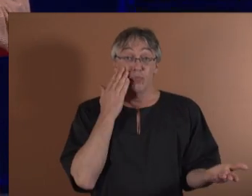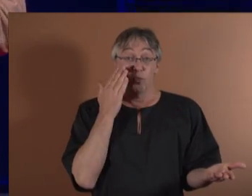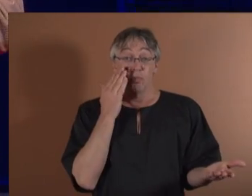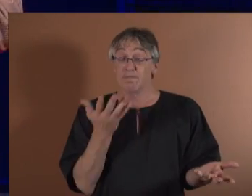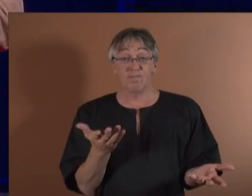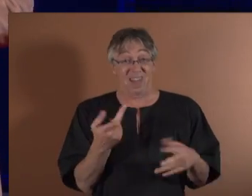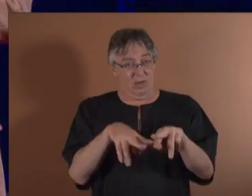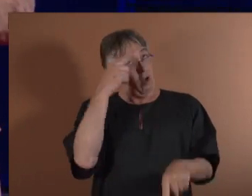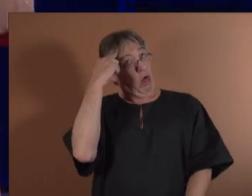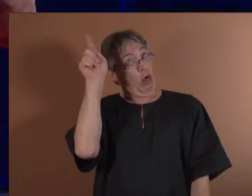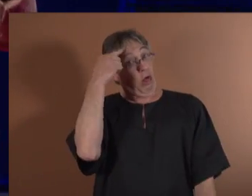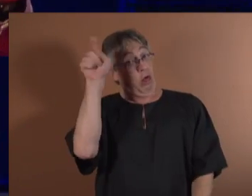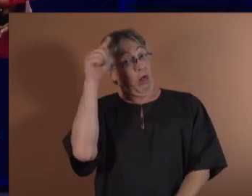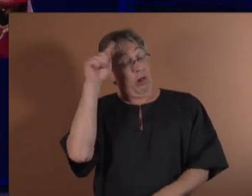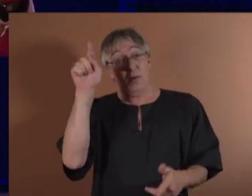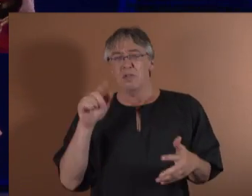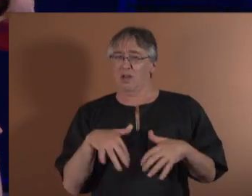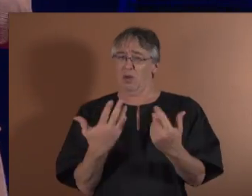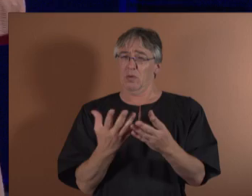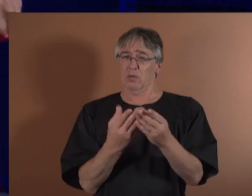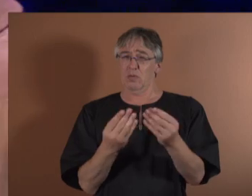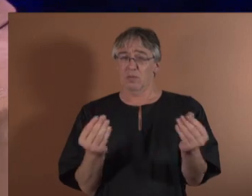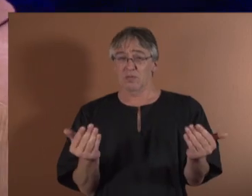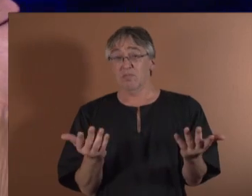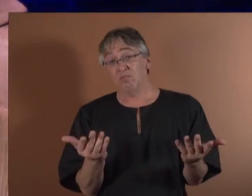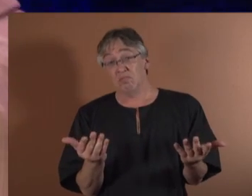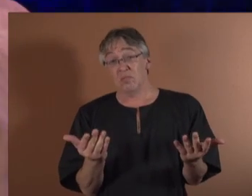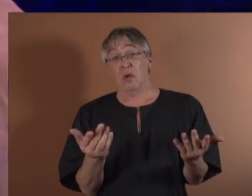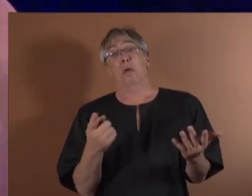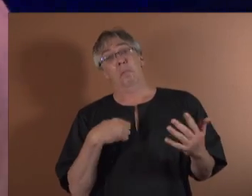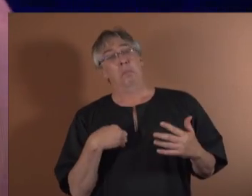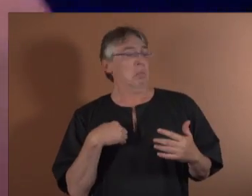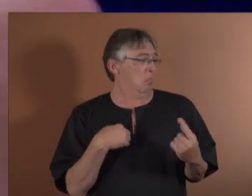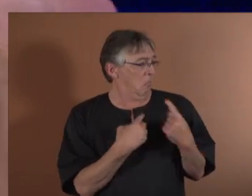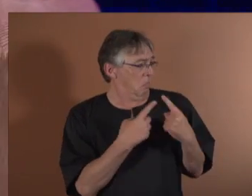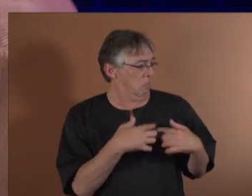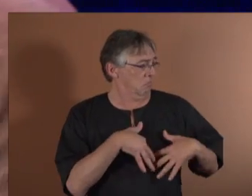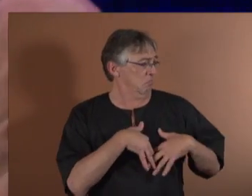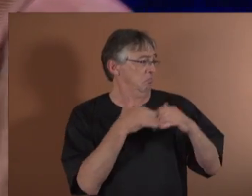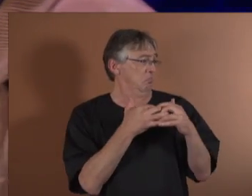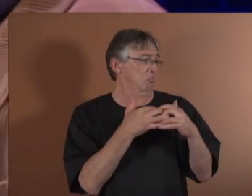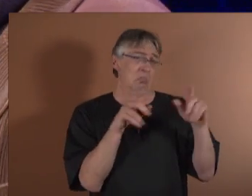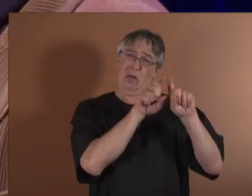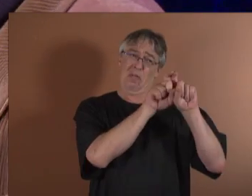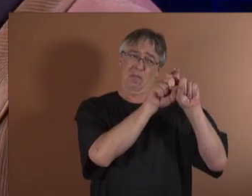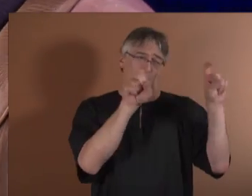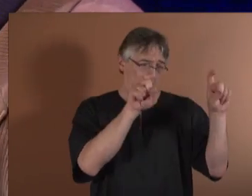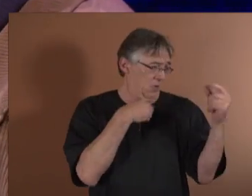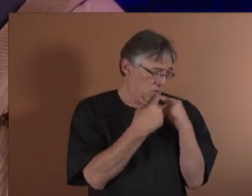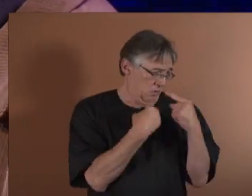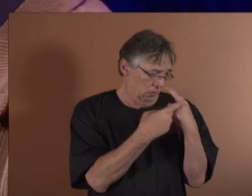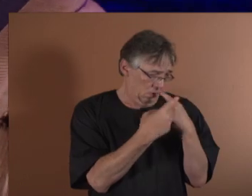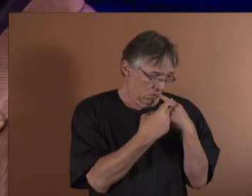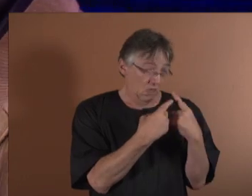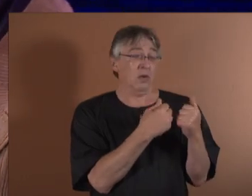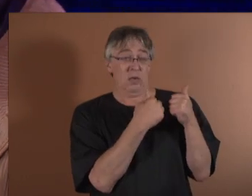things. And I've worked with a CEO of a major corporation that used it to quickly manage a strategic issue.